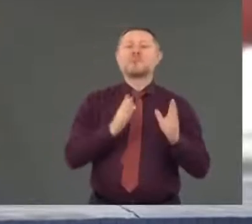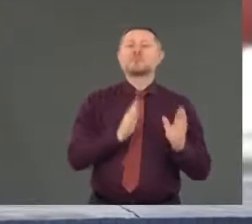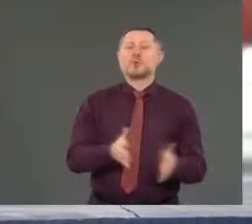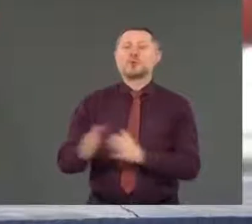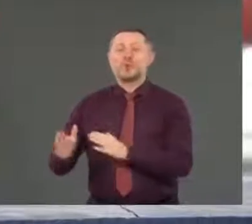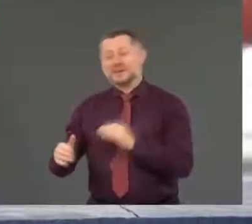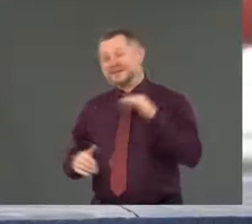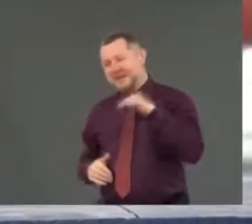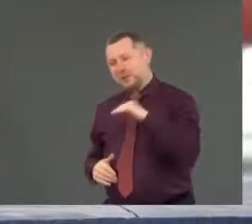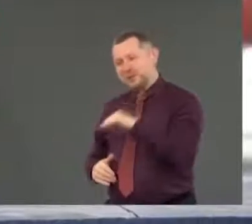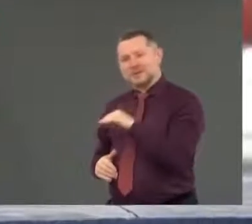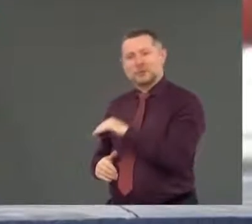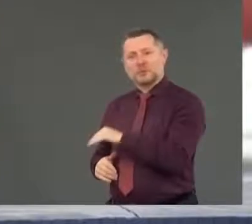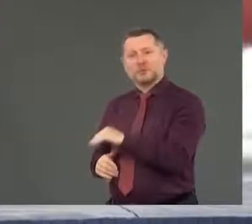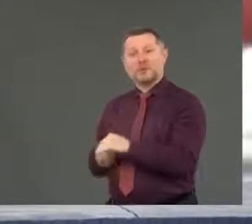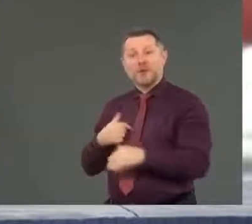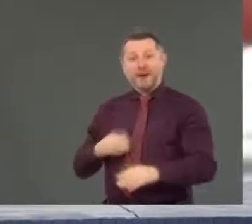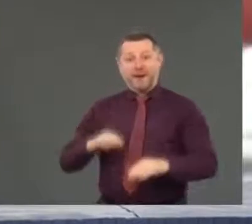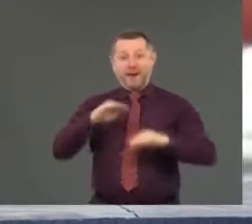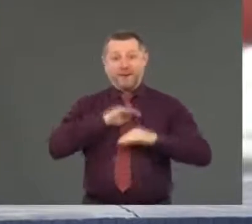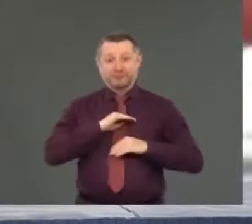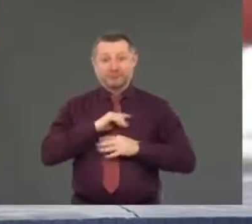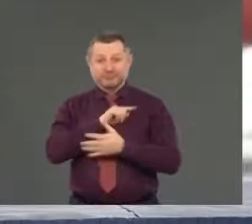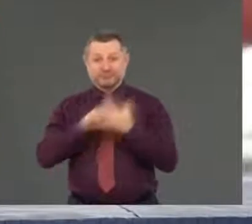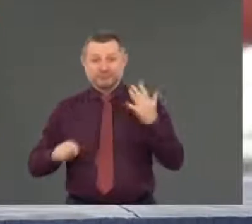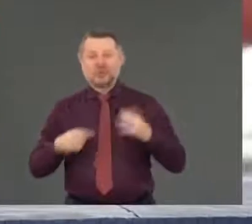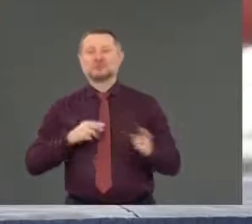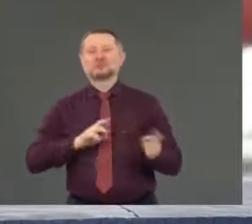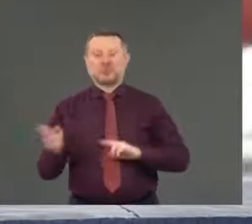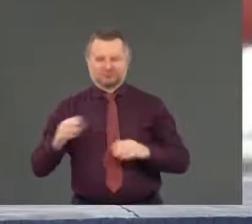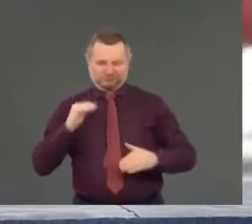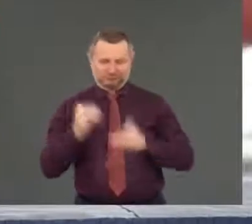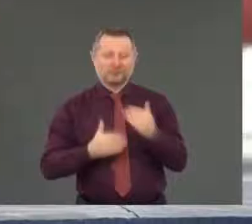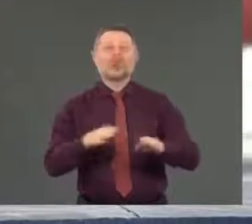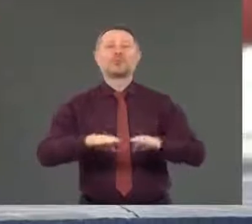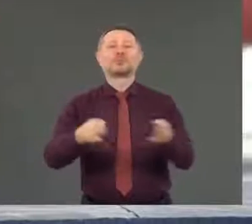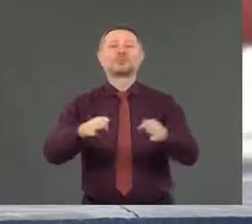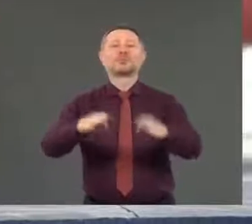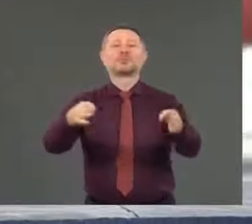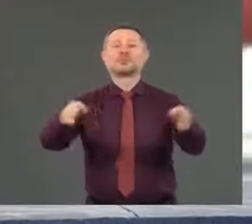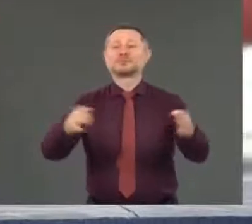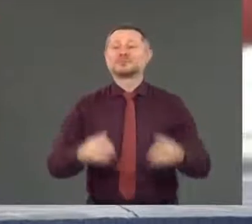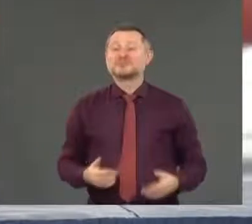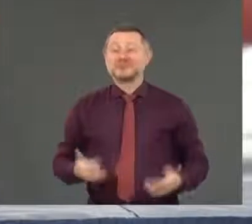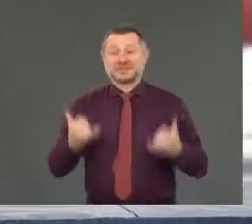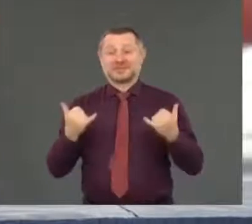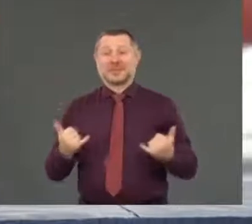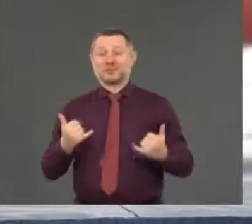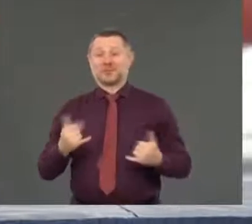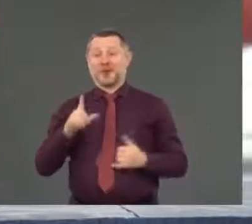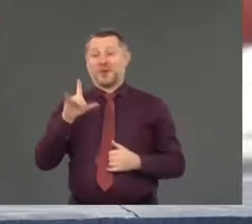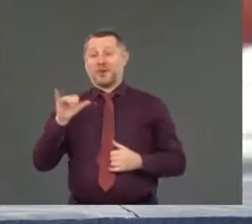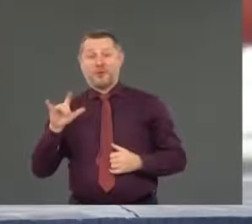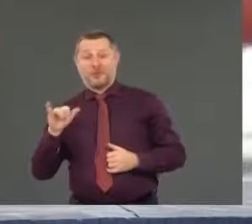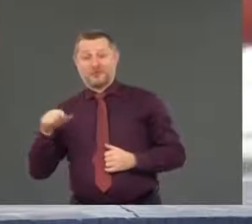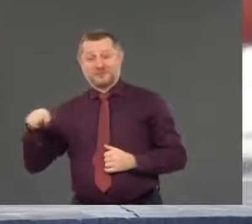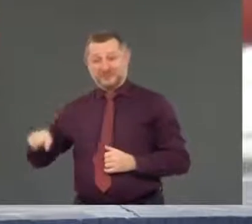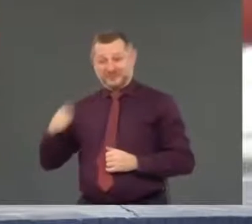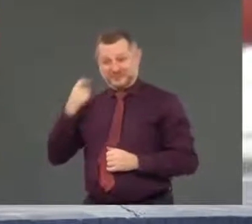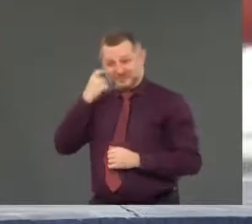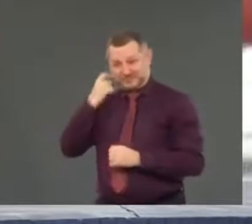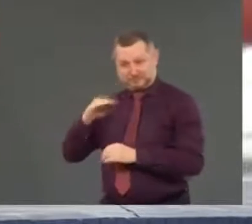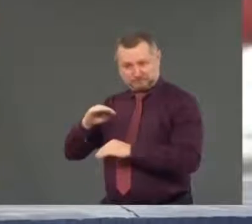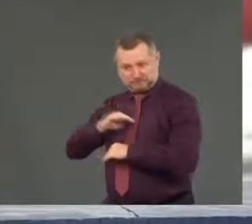the threshold, we're ready to go. We just finished that. We're in the midst of that with Long Island, Mid-Hudson region, et cetera. But